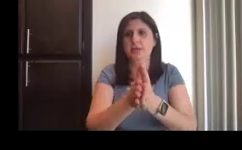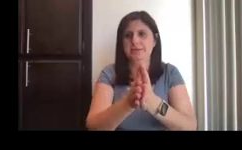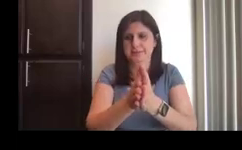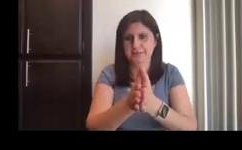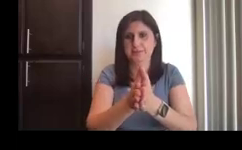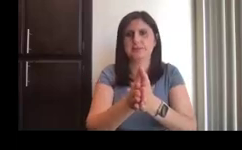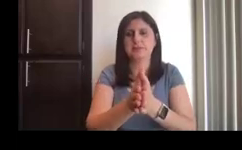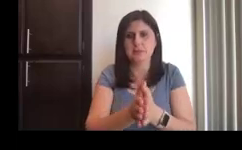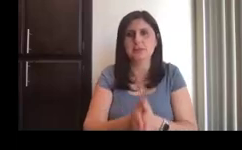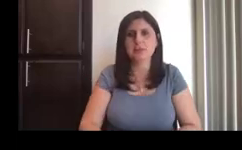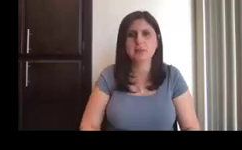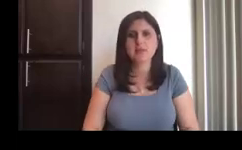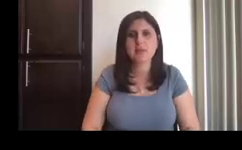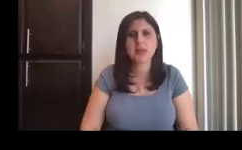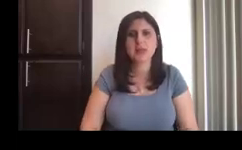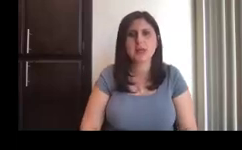Book.